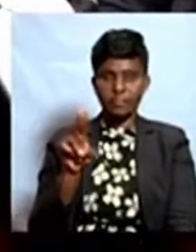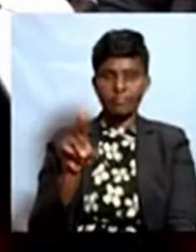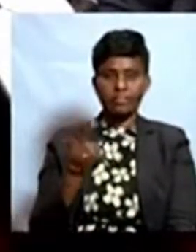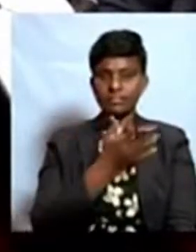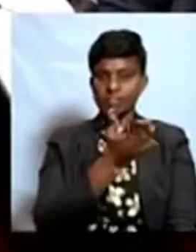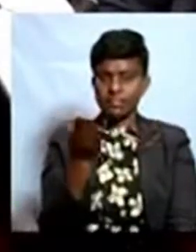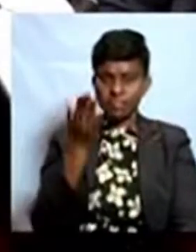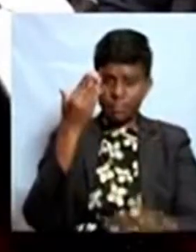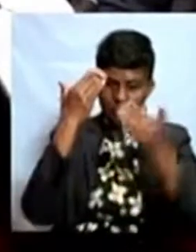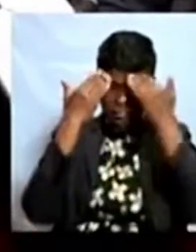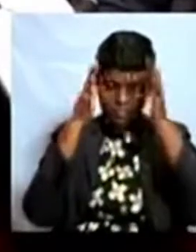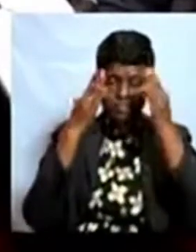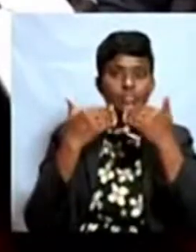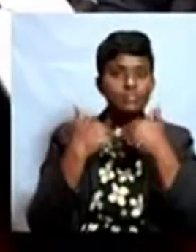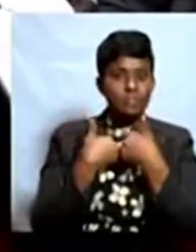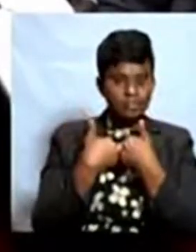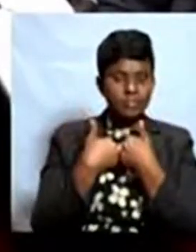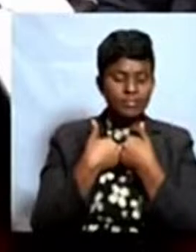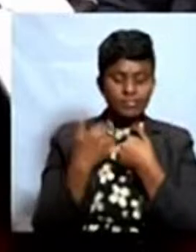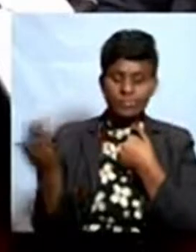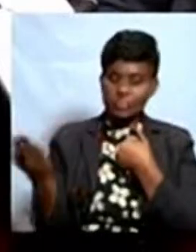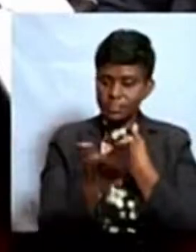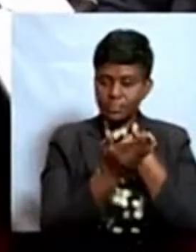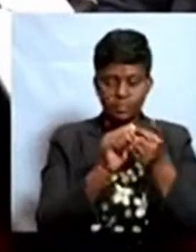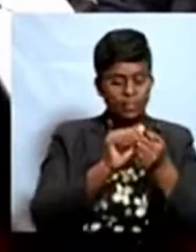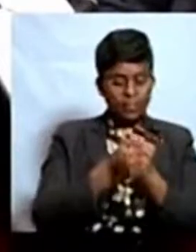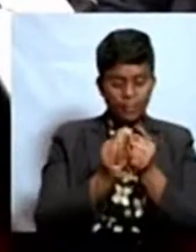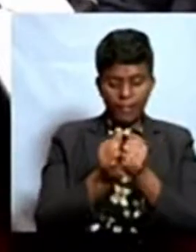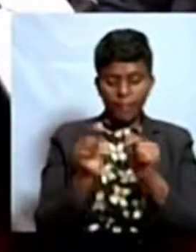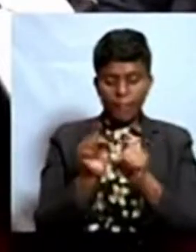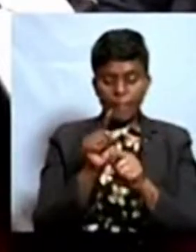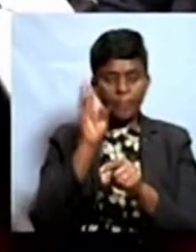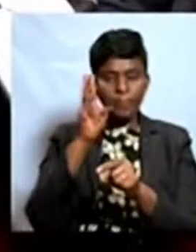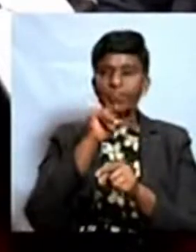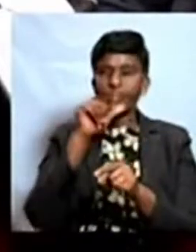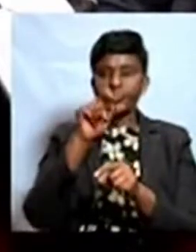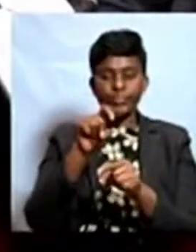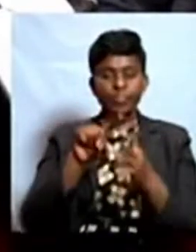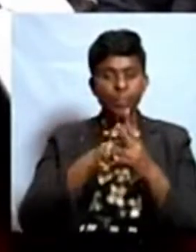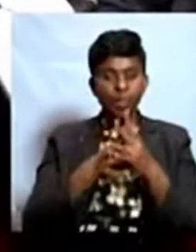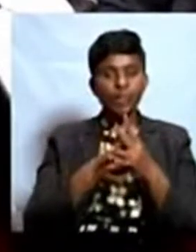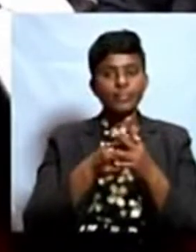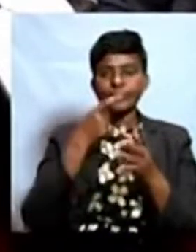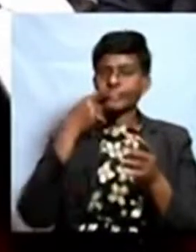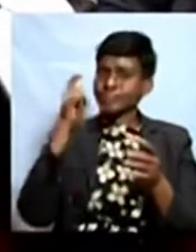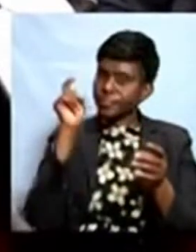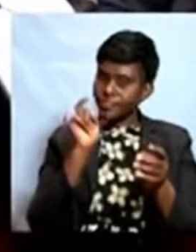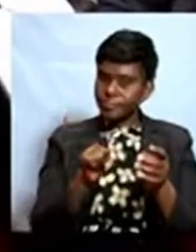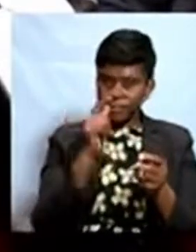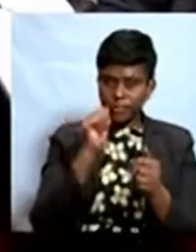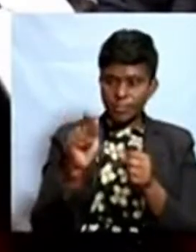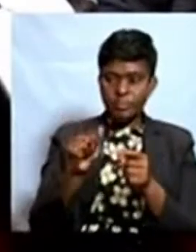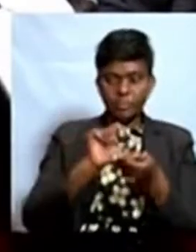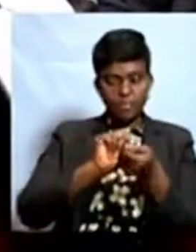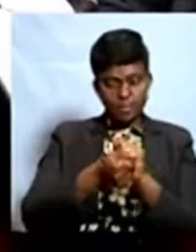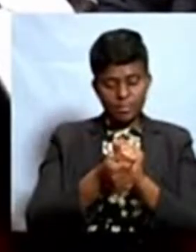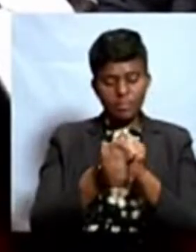As you might be aware, these amendments will not require a commencement order, since they are